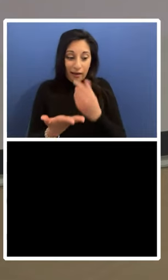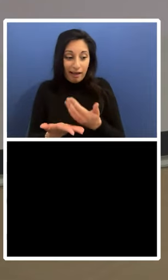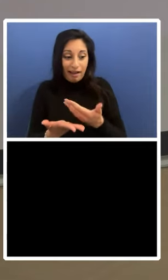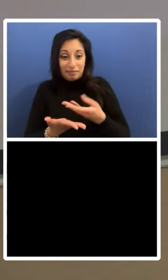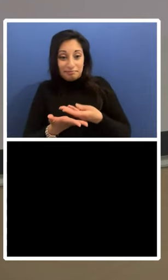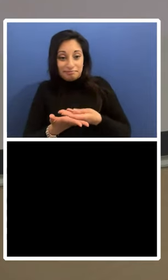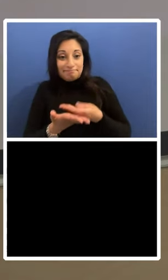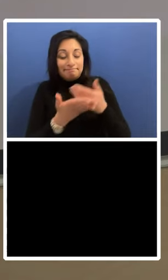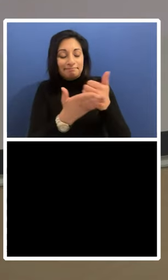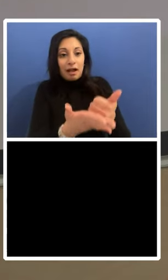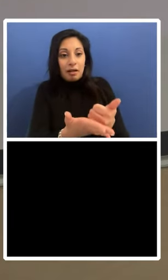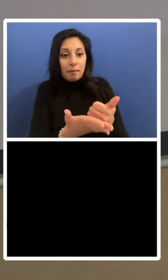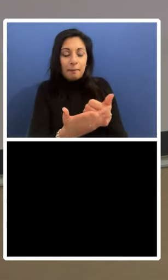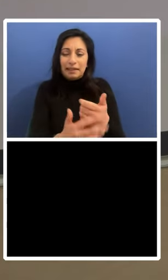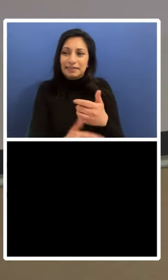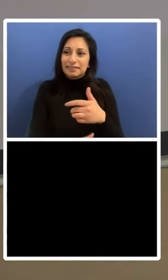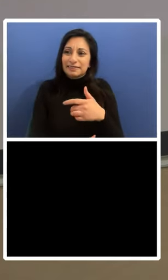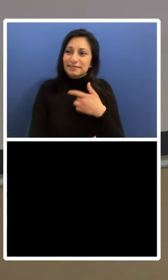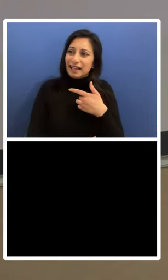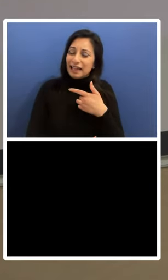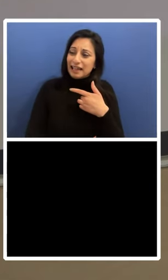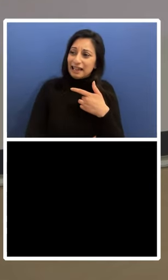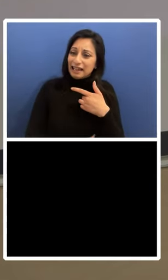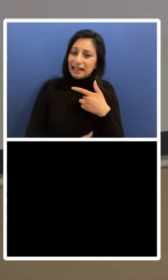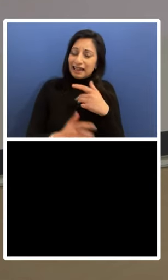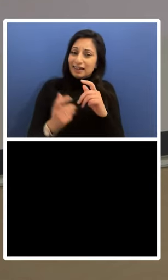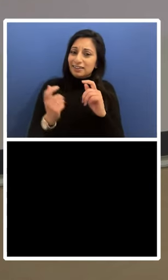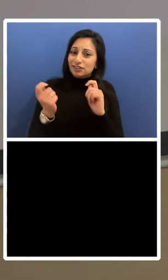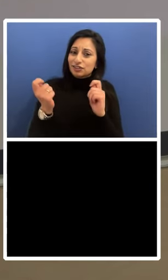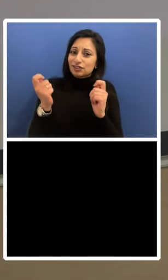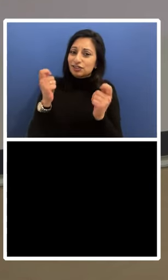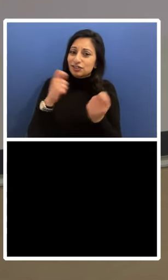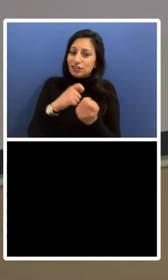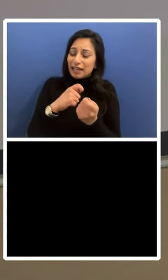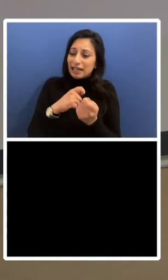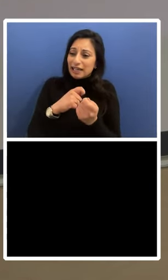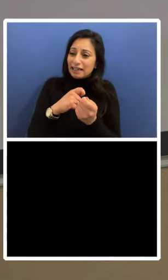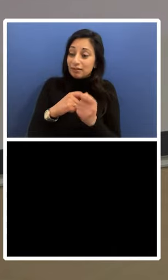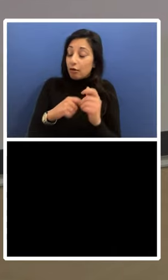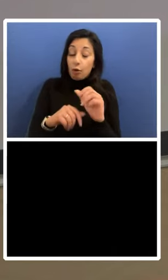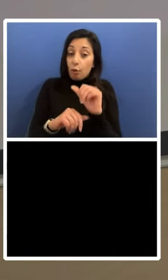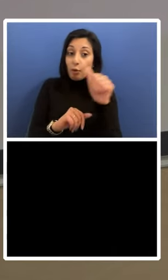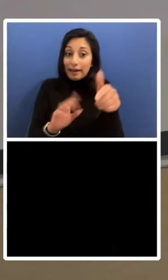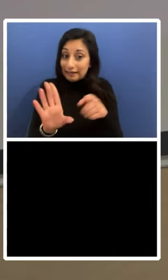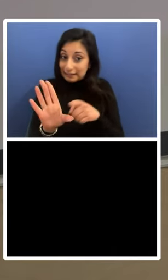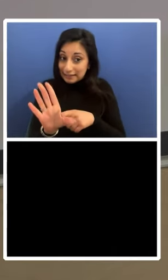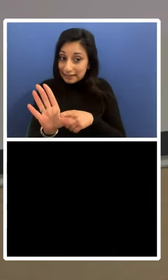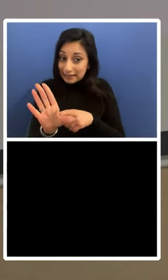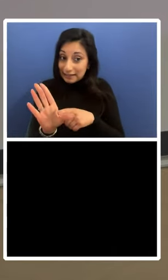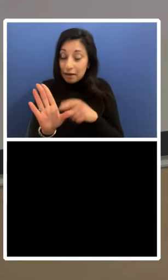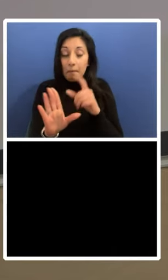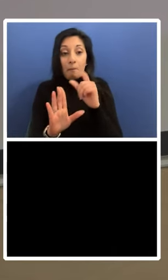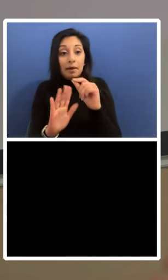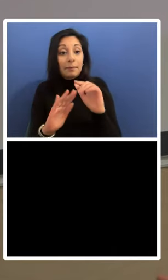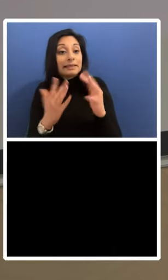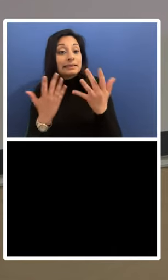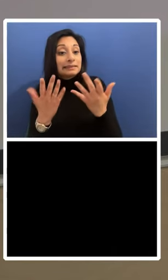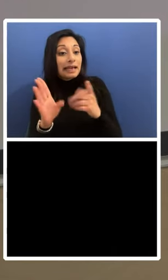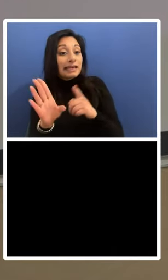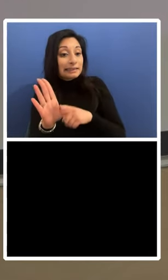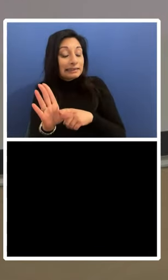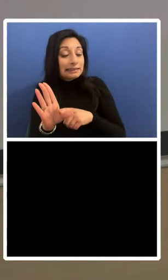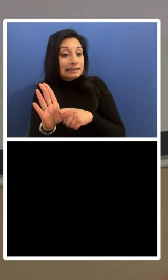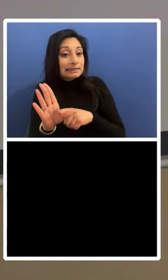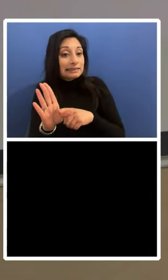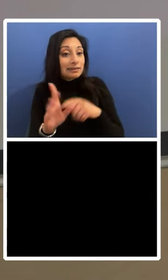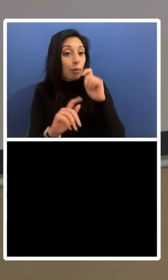sea change. And I'm not saying it's going to be next year, yeah. but I think within a decade, we're going to have to see that change come in. And there are the ideas